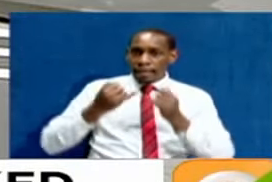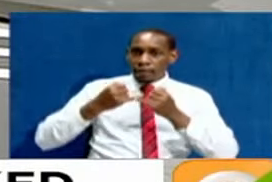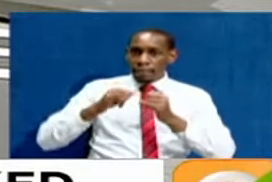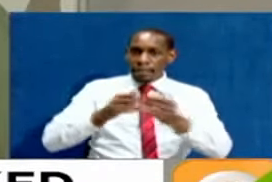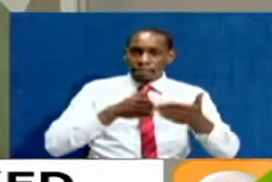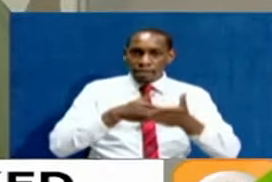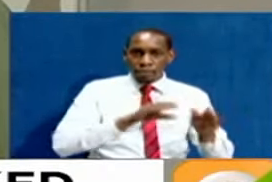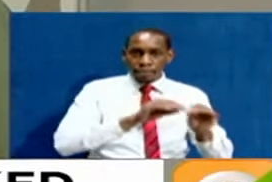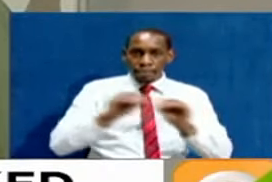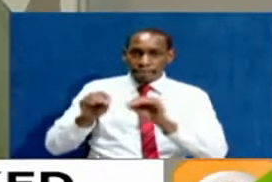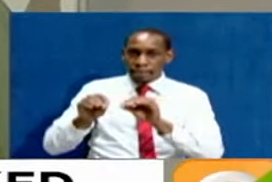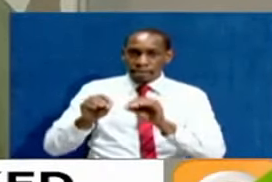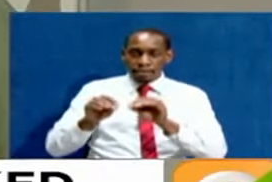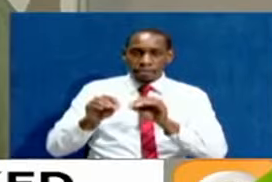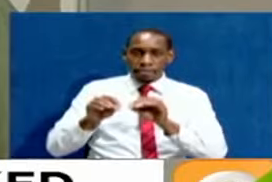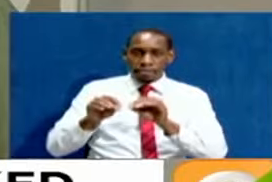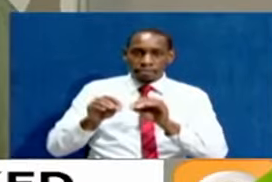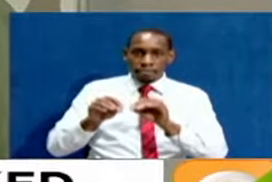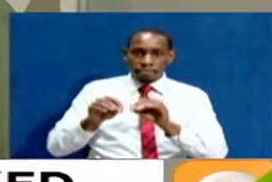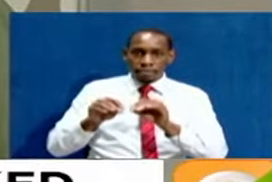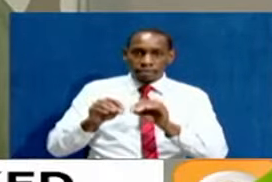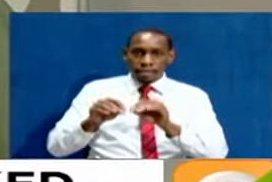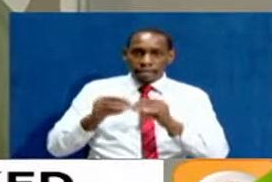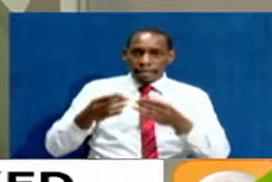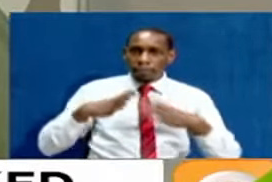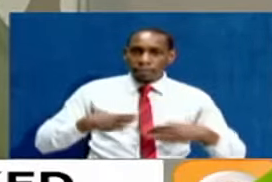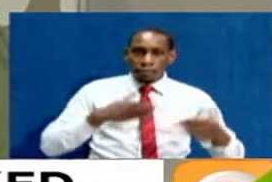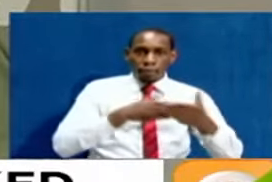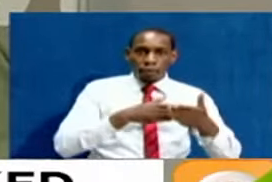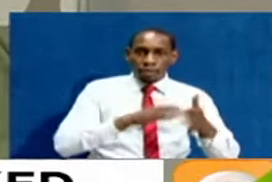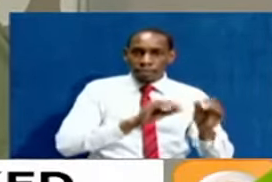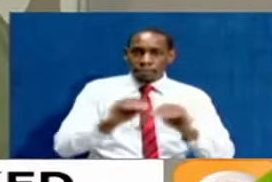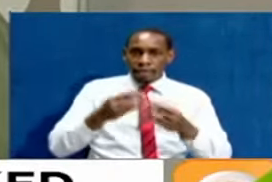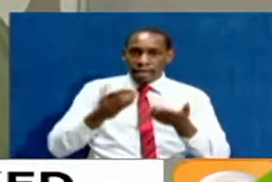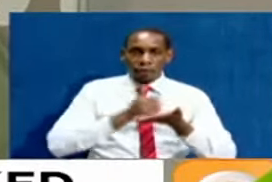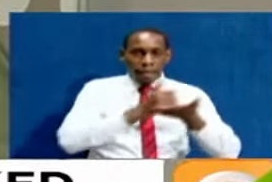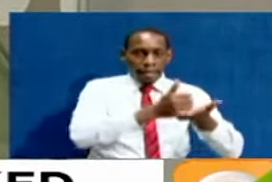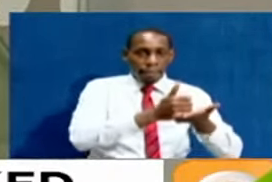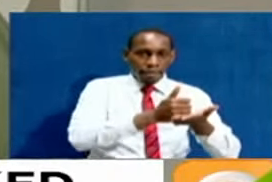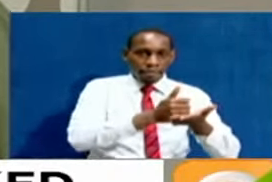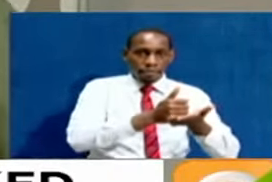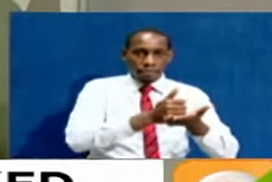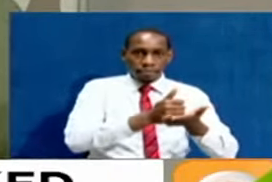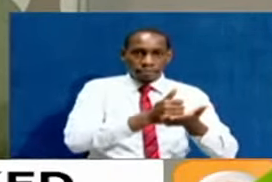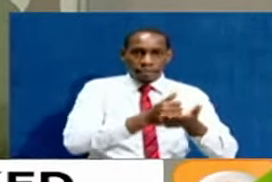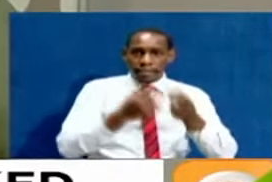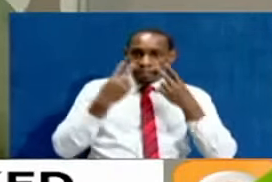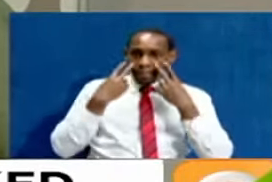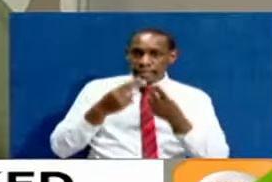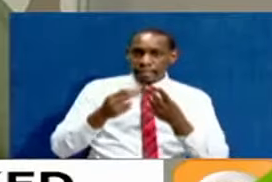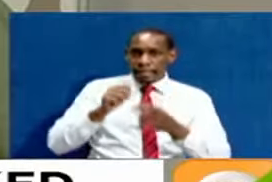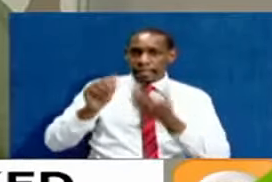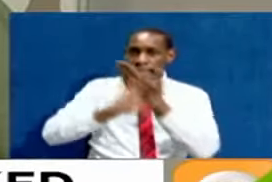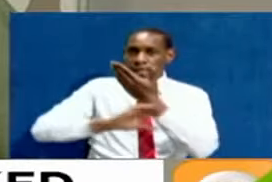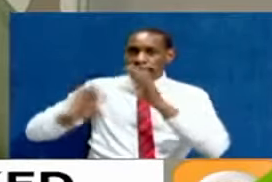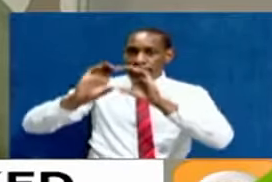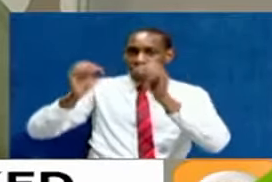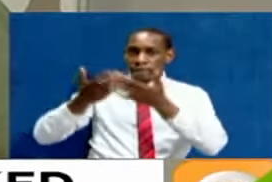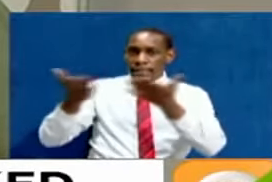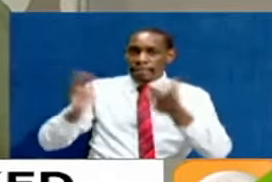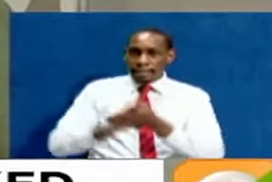lockdown a lot of importance, rather than, so what, people are under lockdown, how will we cushion them, how will we help them? We've seen in other countries across the world,